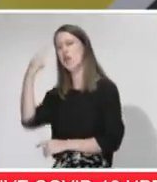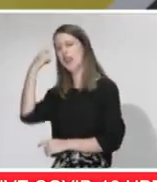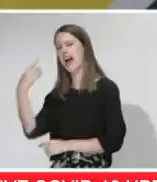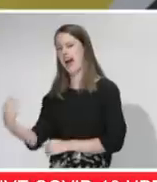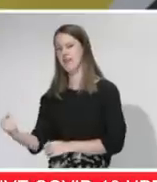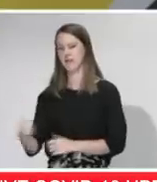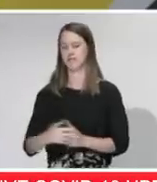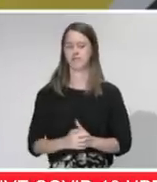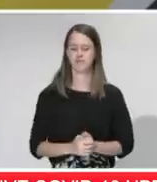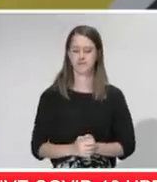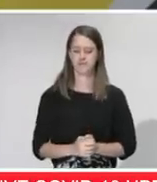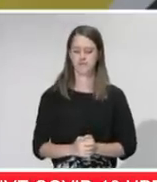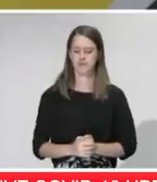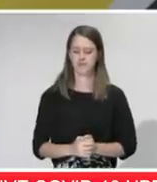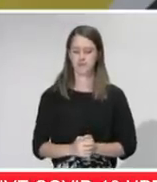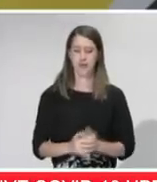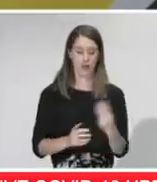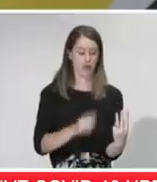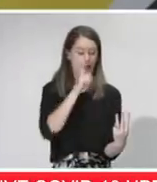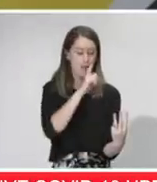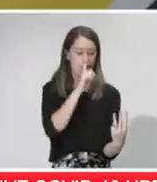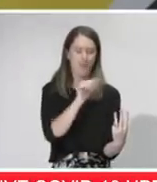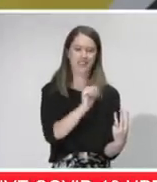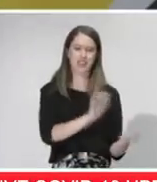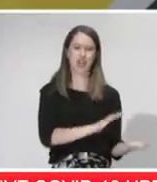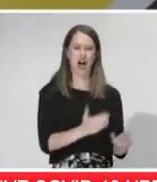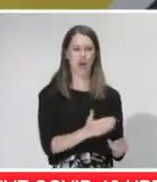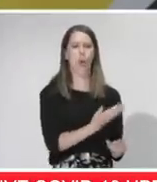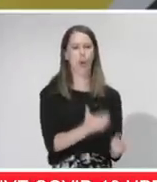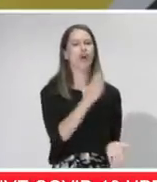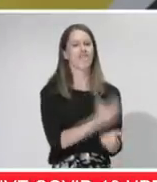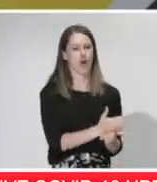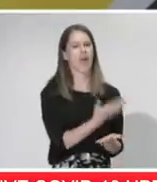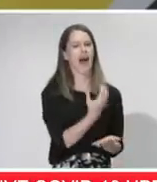cases. All 3 people that have died were confirmed cases.